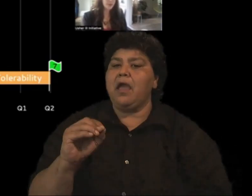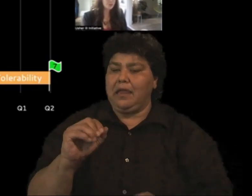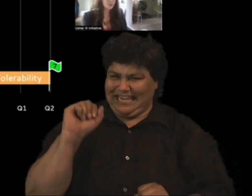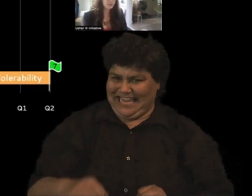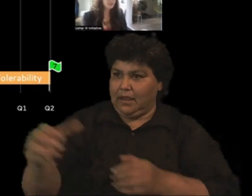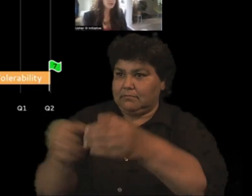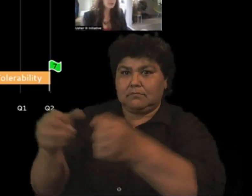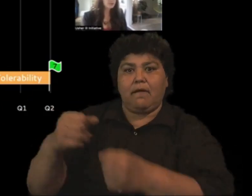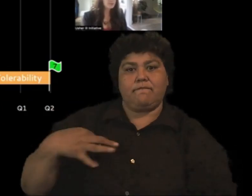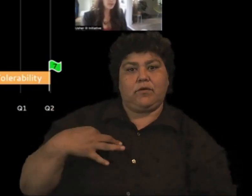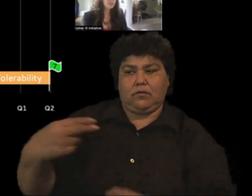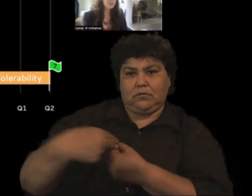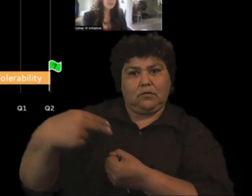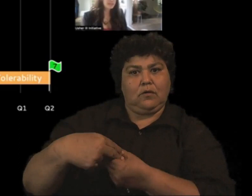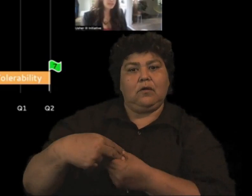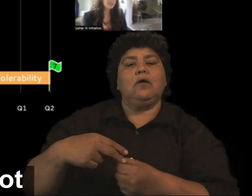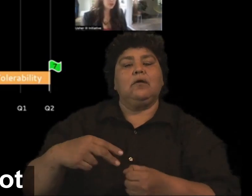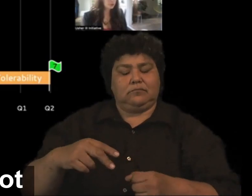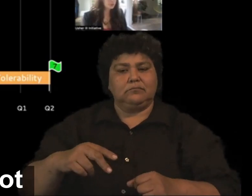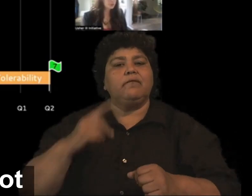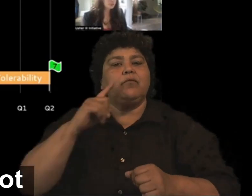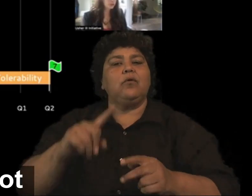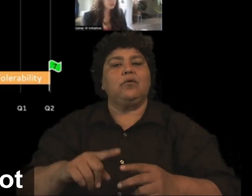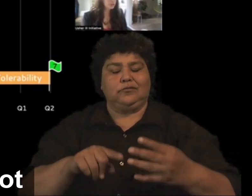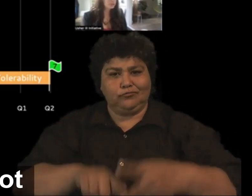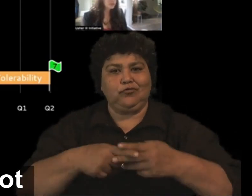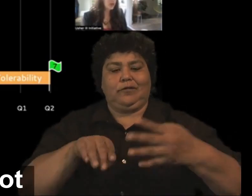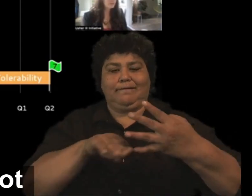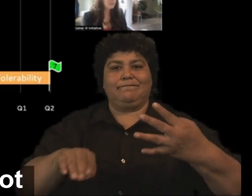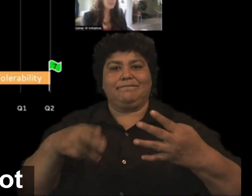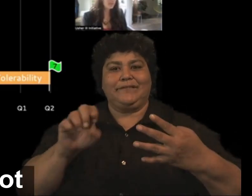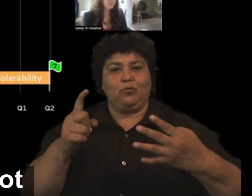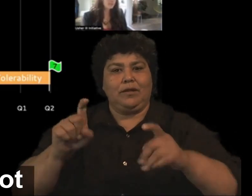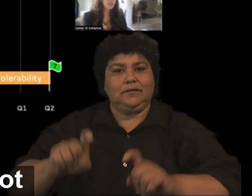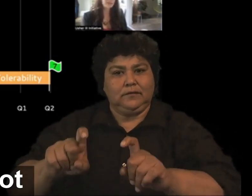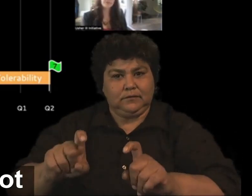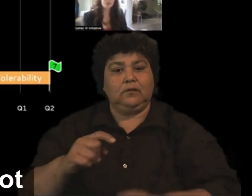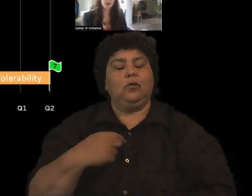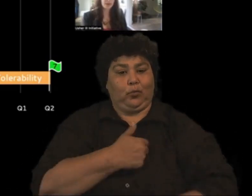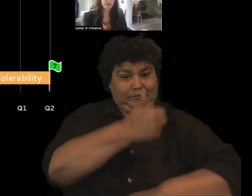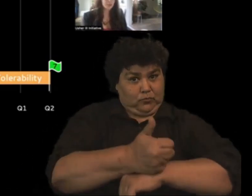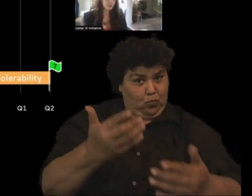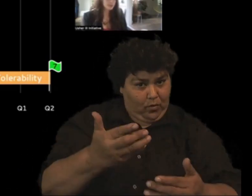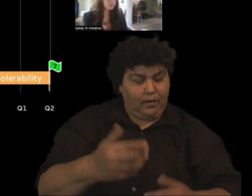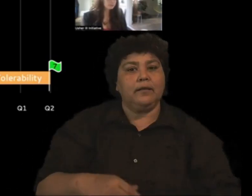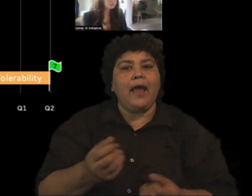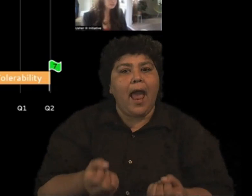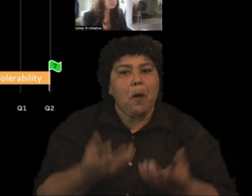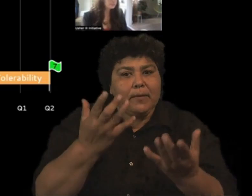phase 1 to establish safety and tolerability margins and a PK profile of the drug in